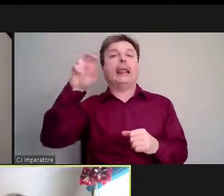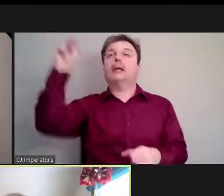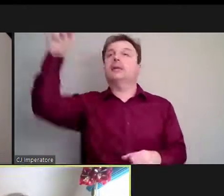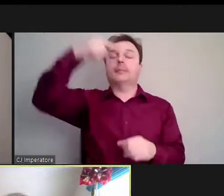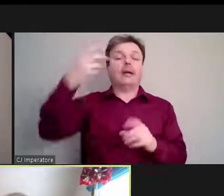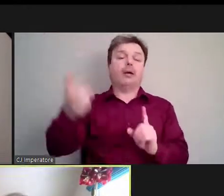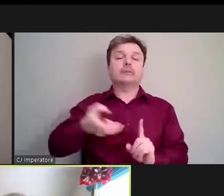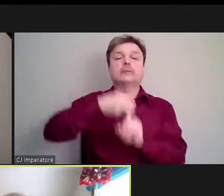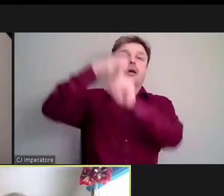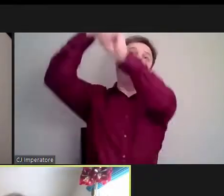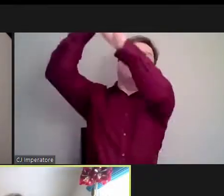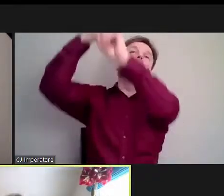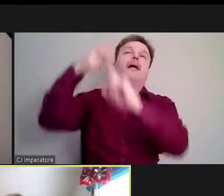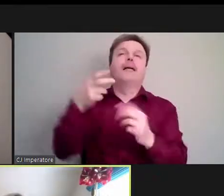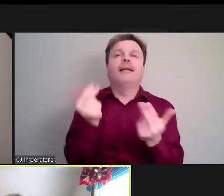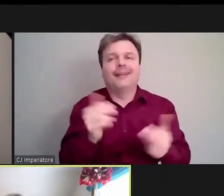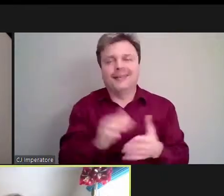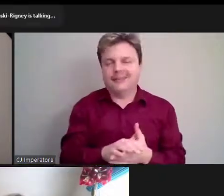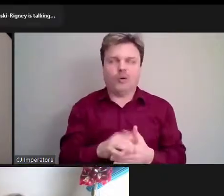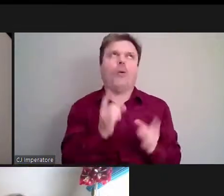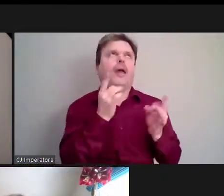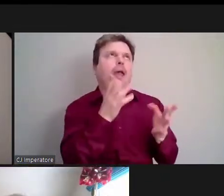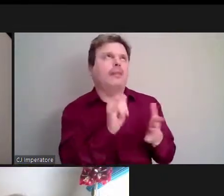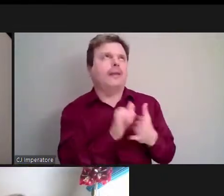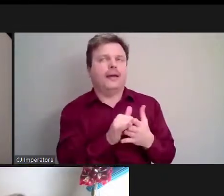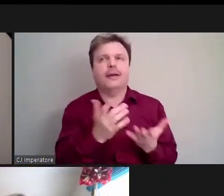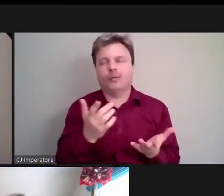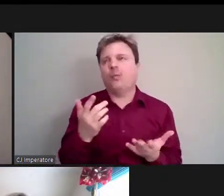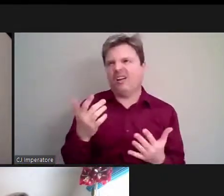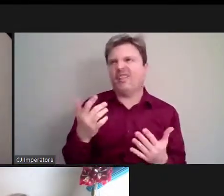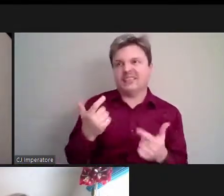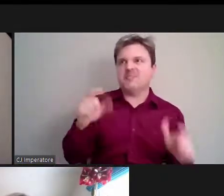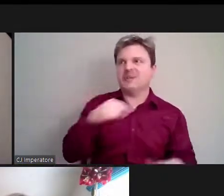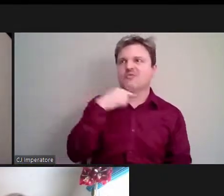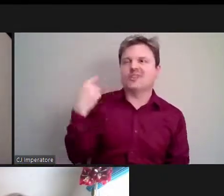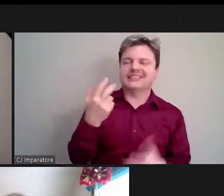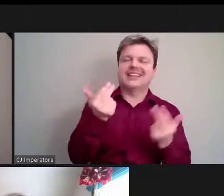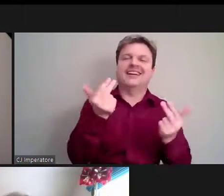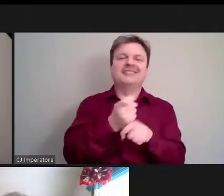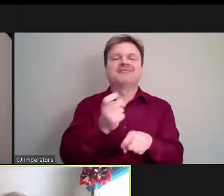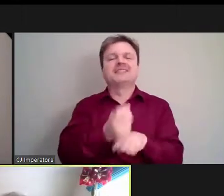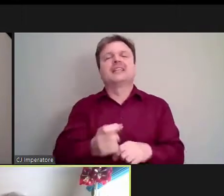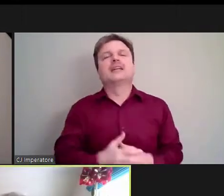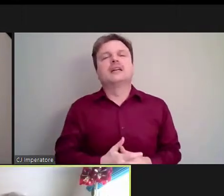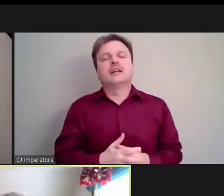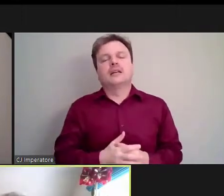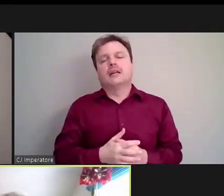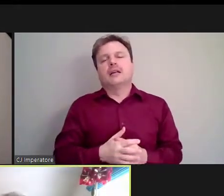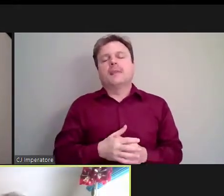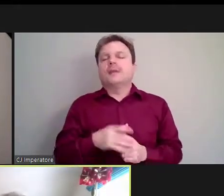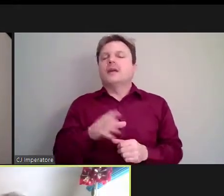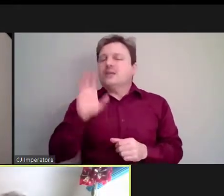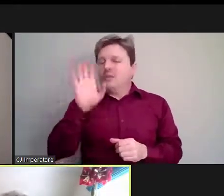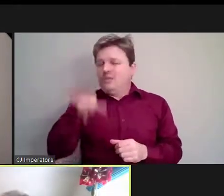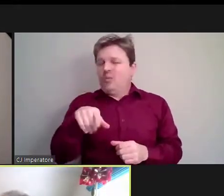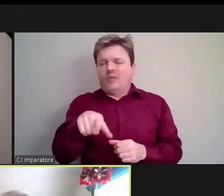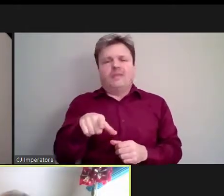when that happens. You know, what a risk. This actually is leading, this is a perfect